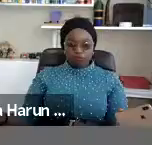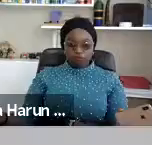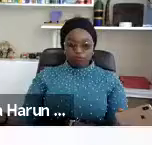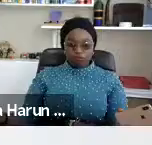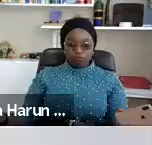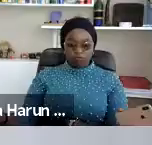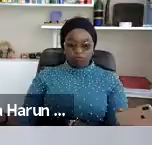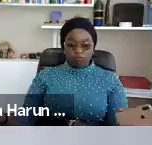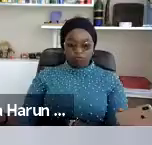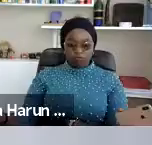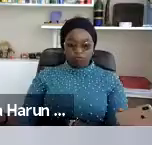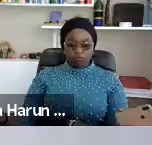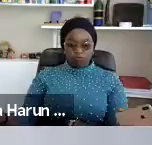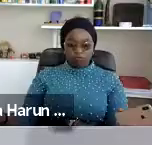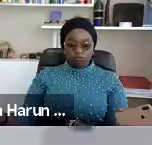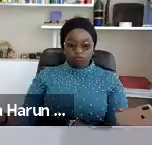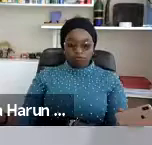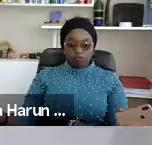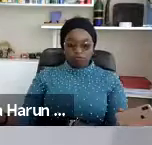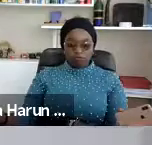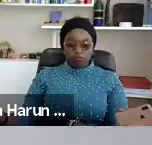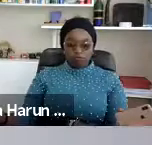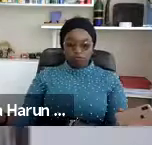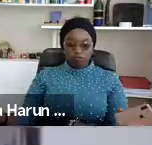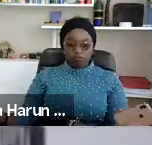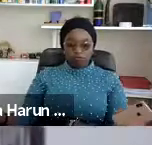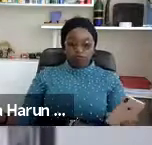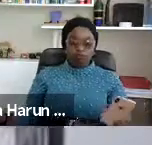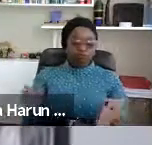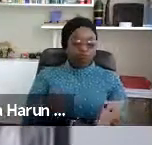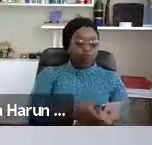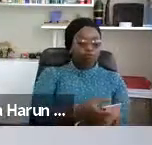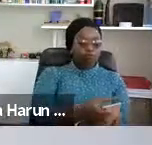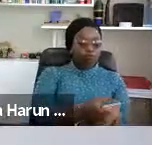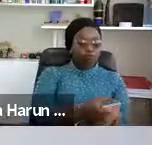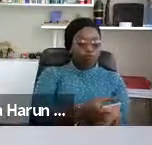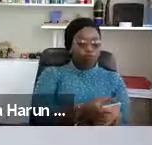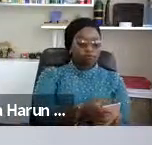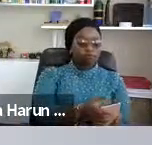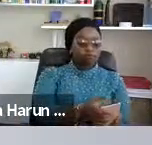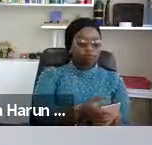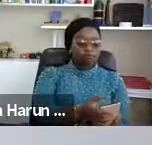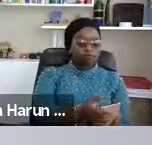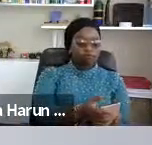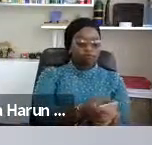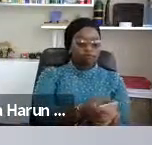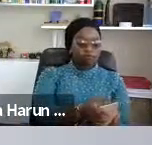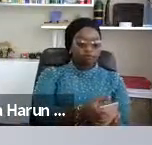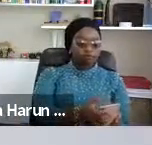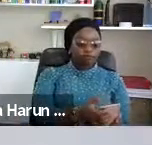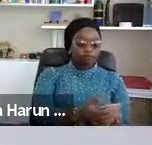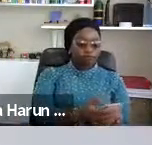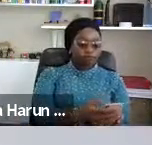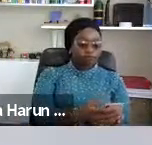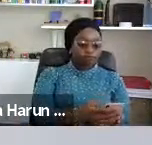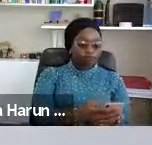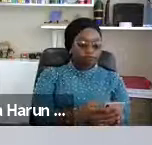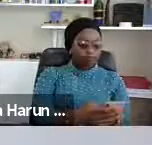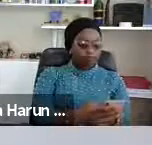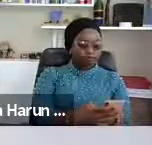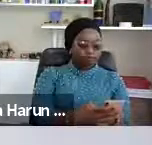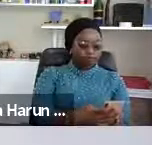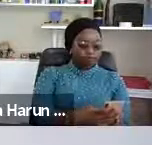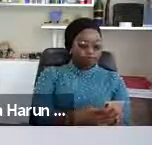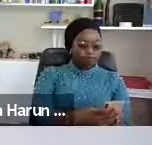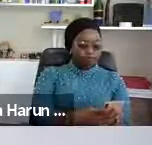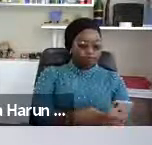is where innovations come in. To address this, at Kyaro Assistive Tech, we designed a multipurpose wheelchair that can function as a wheelchair, a